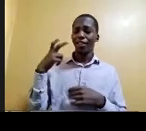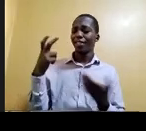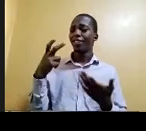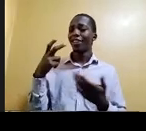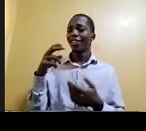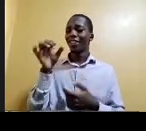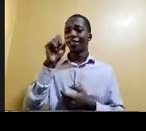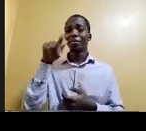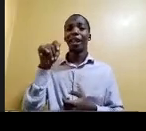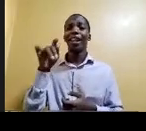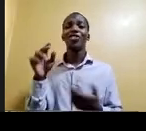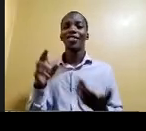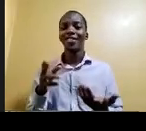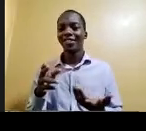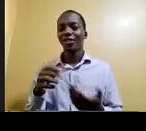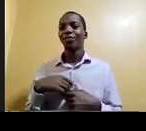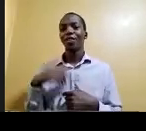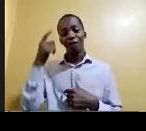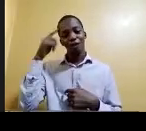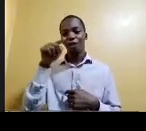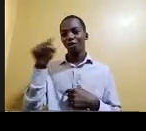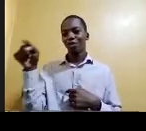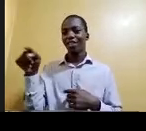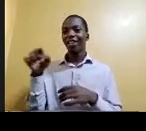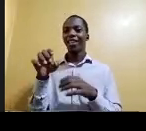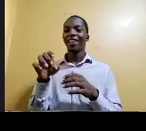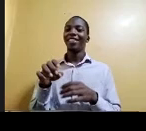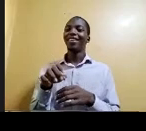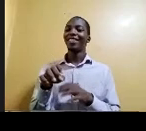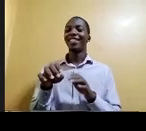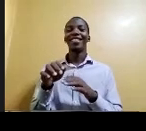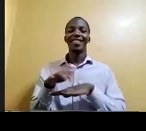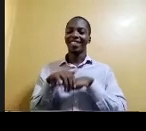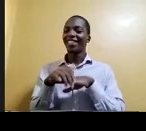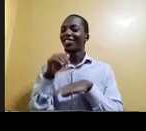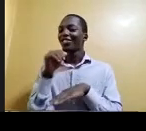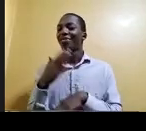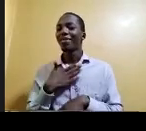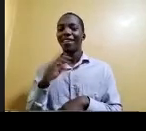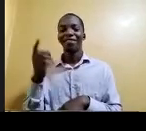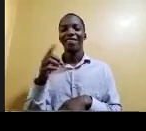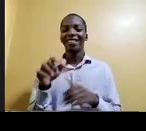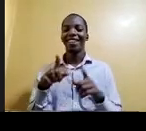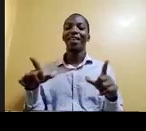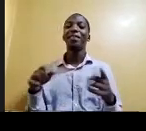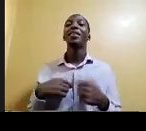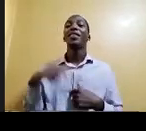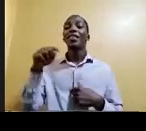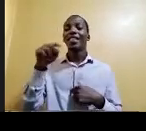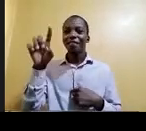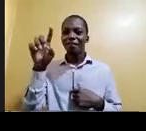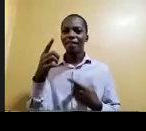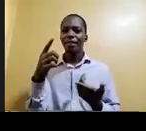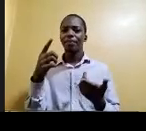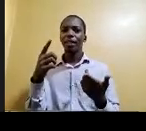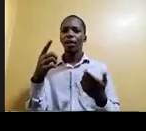in Spanish. For those that didn't notice, English is not my first language. So this early warning mechanism with which we're working